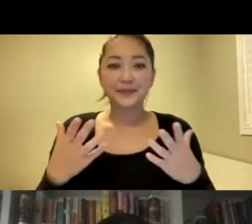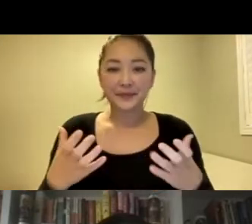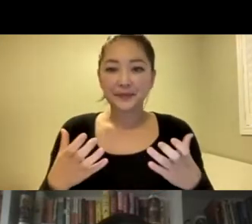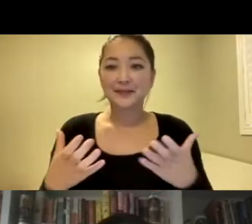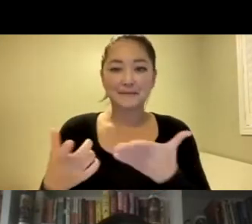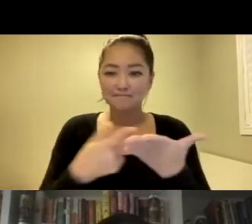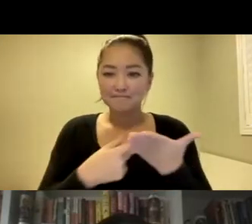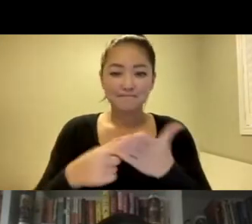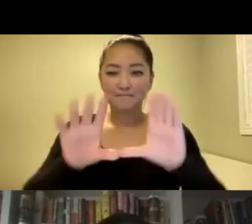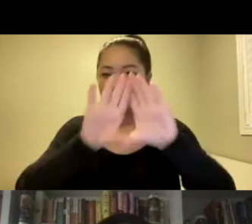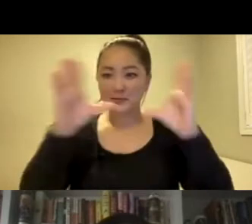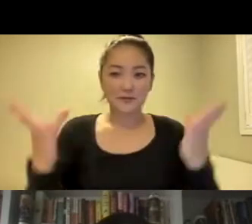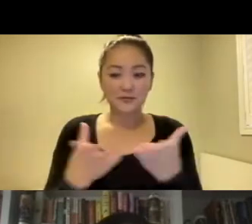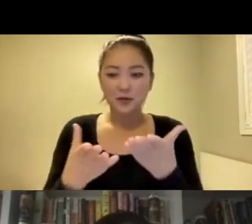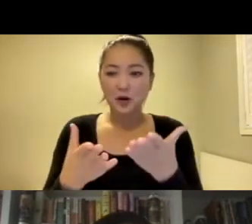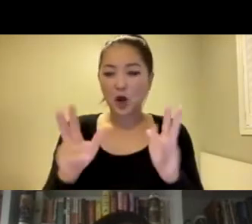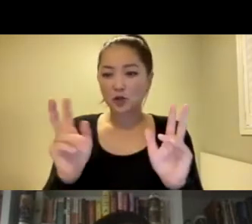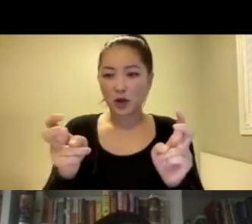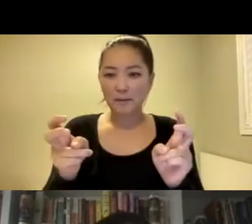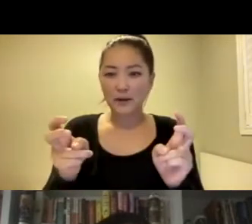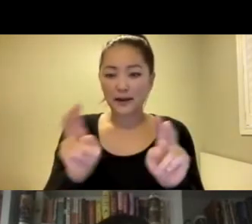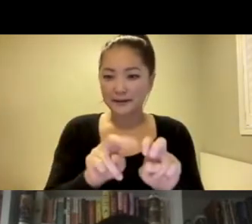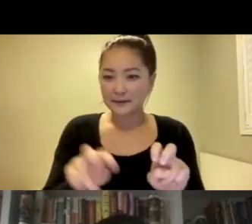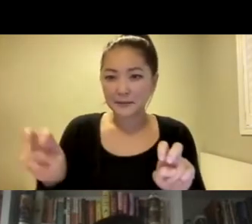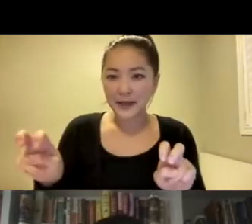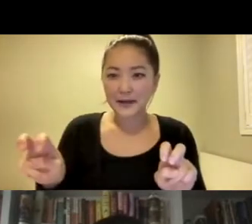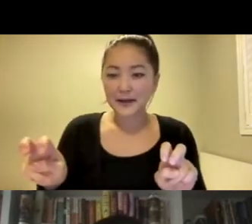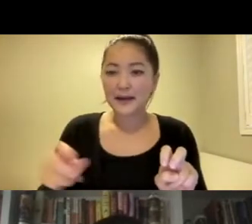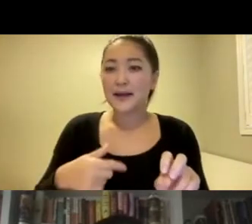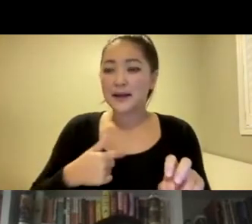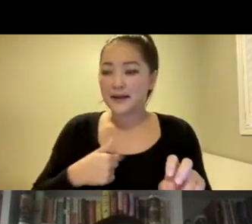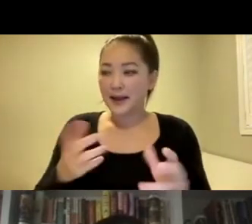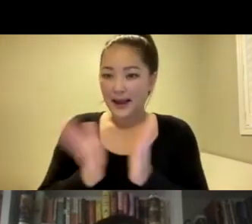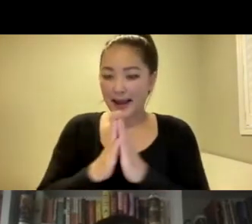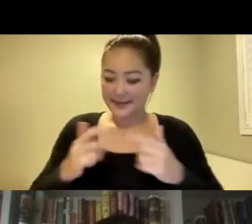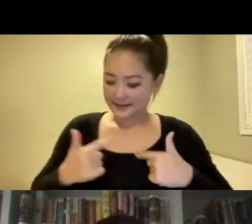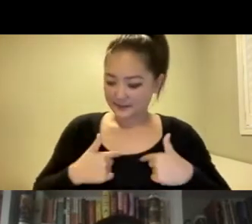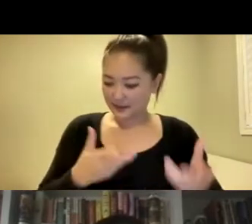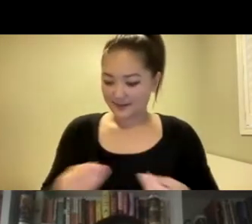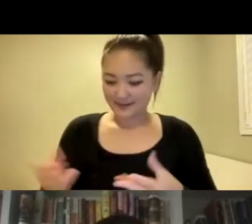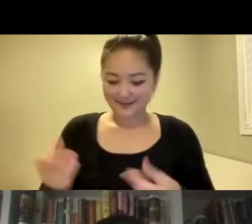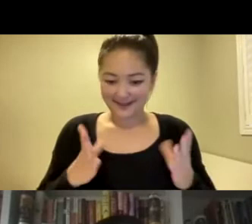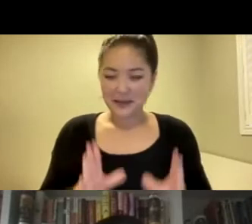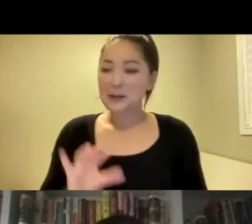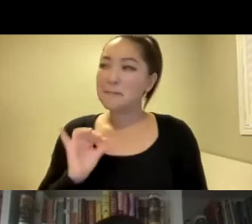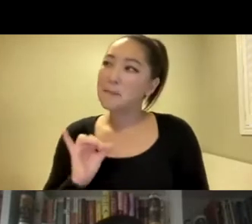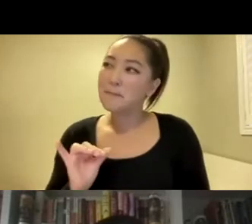panel, because when I first was asked to moderate it, I was like, what an interesting, thoughtful subject, animating place